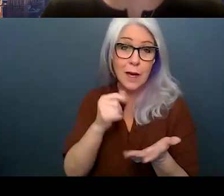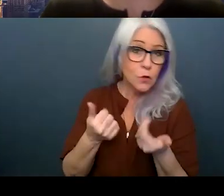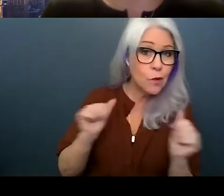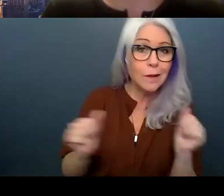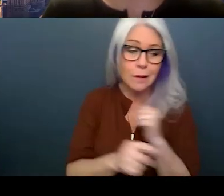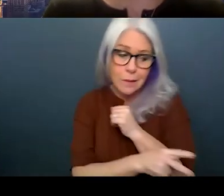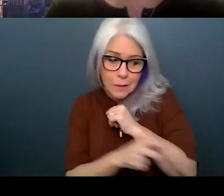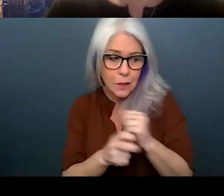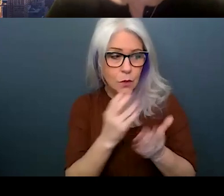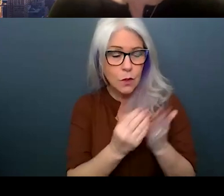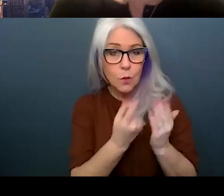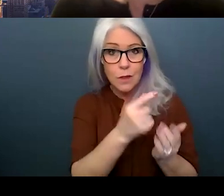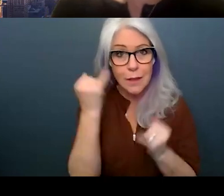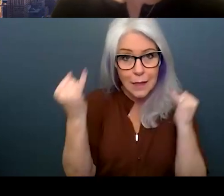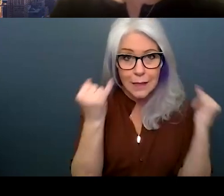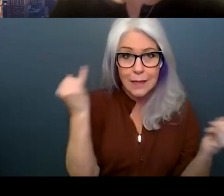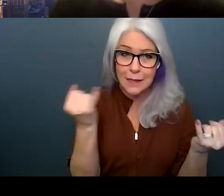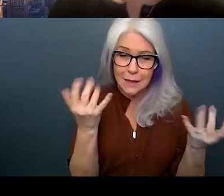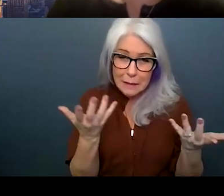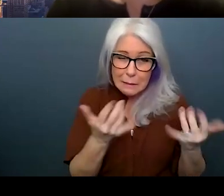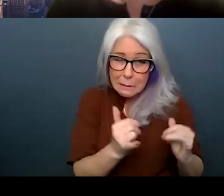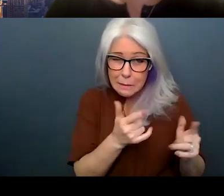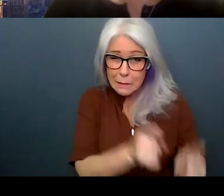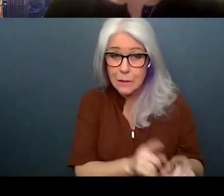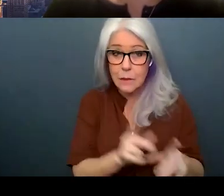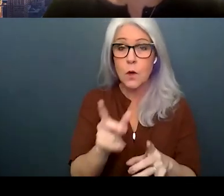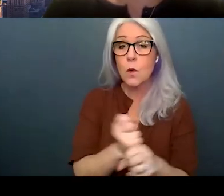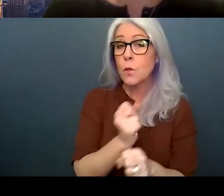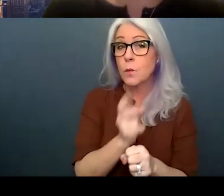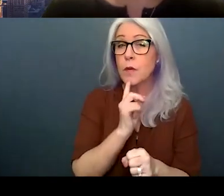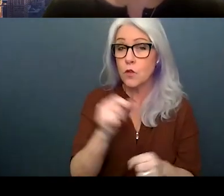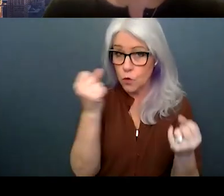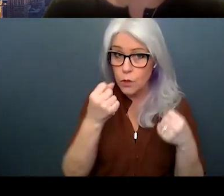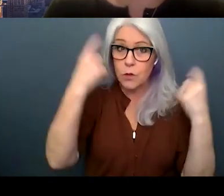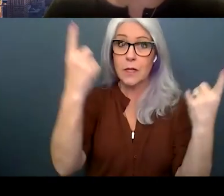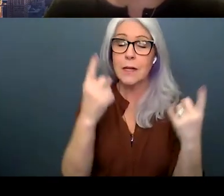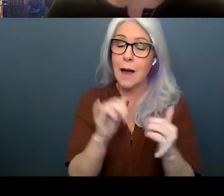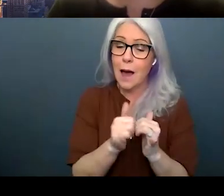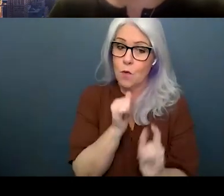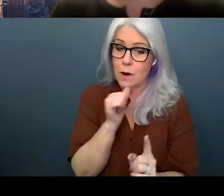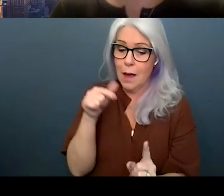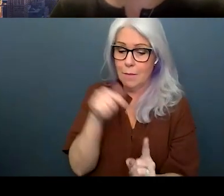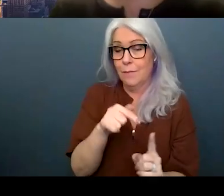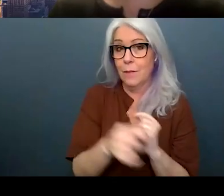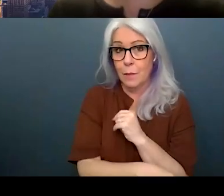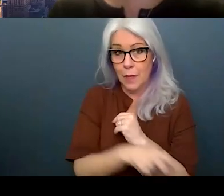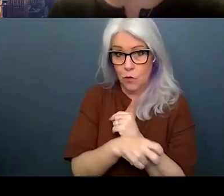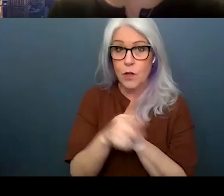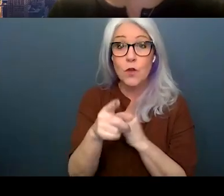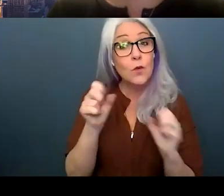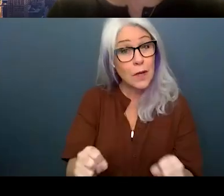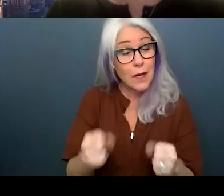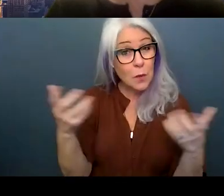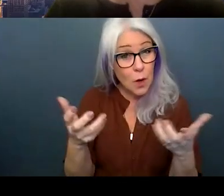another person's ideas. So let's just make sure you understand how not to plagiarize, and this can be done by citing